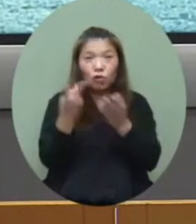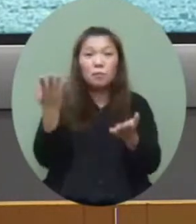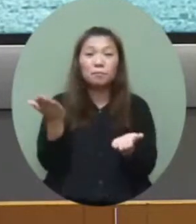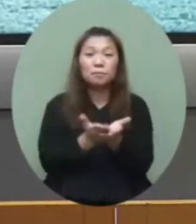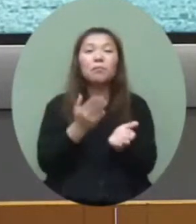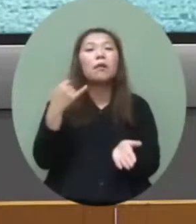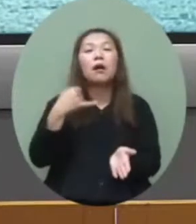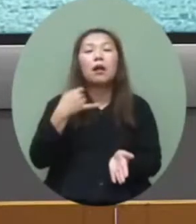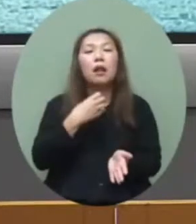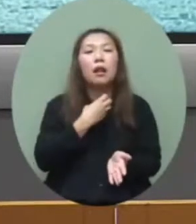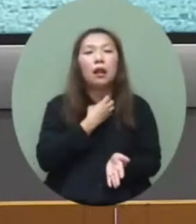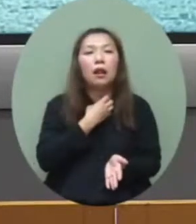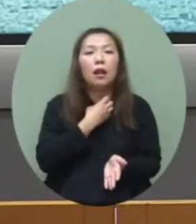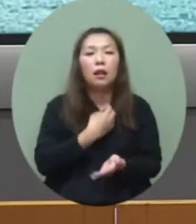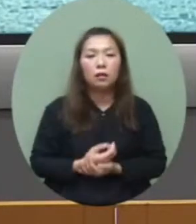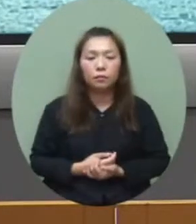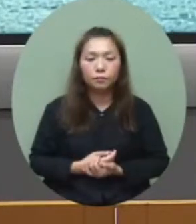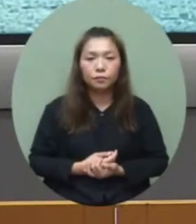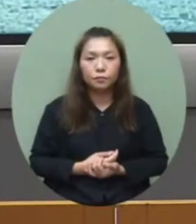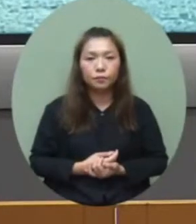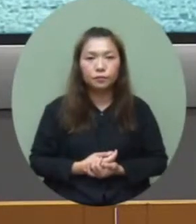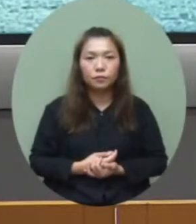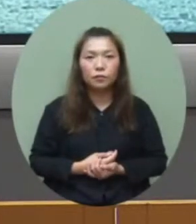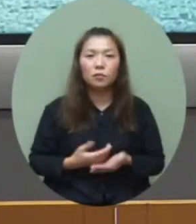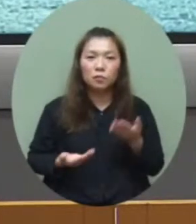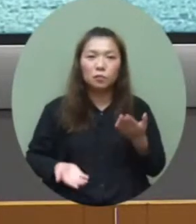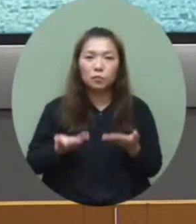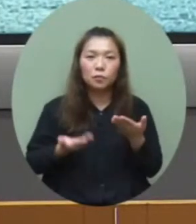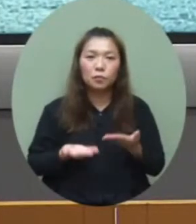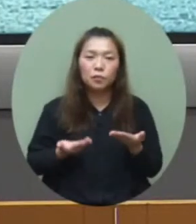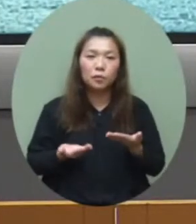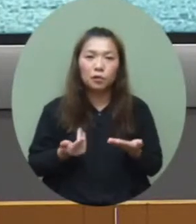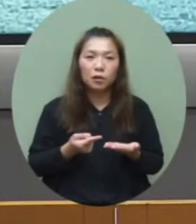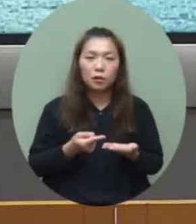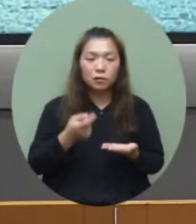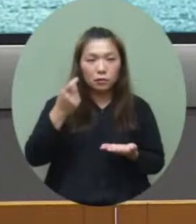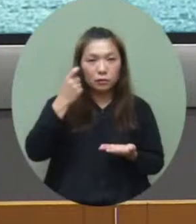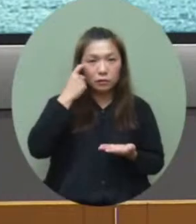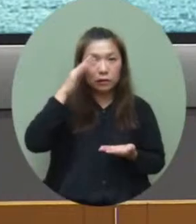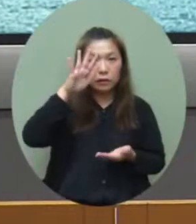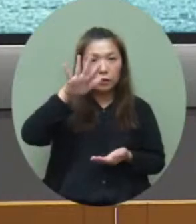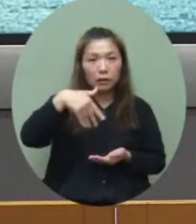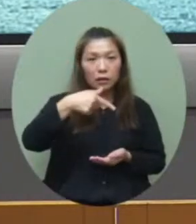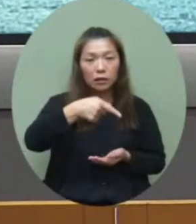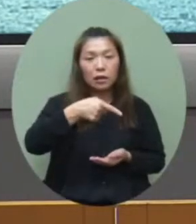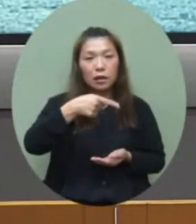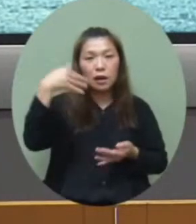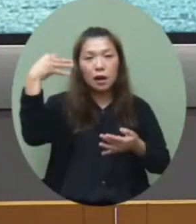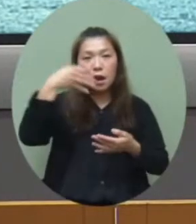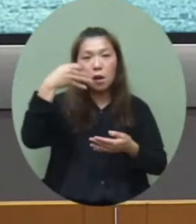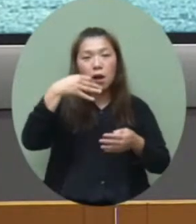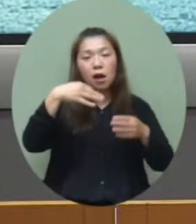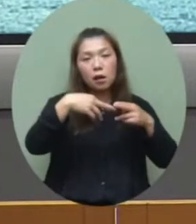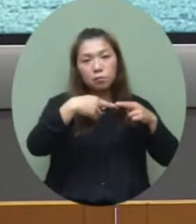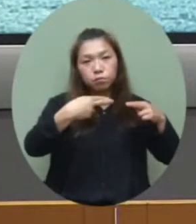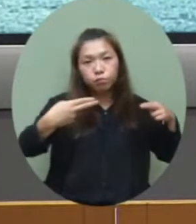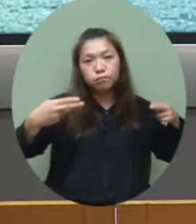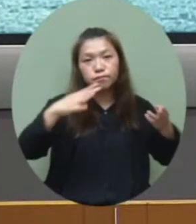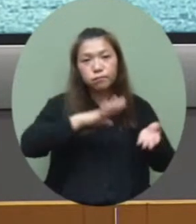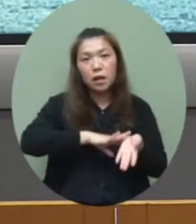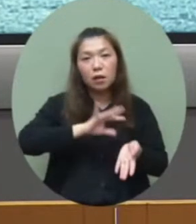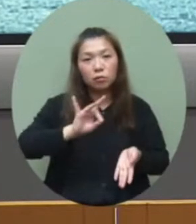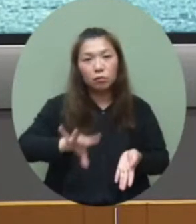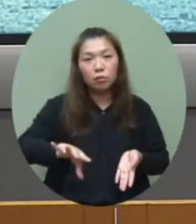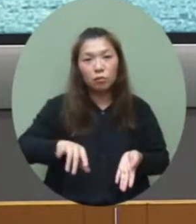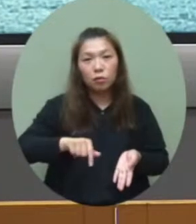maybe we have the recent strain, but we do not have the strain during the February